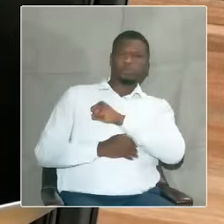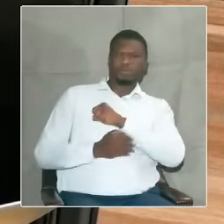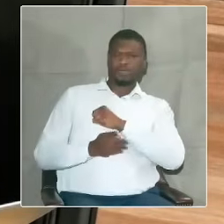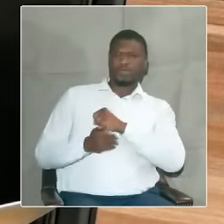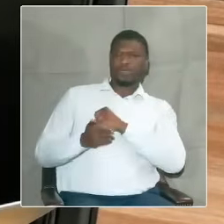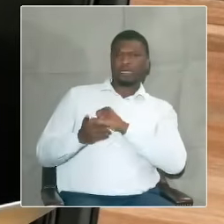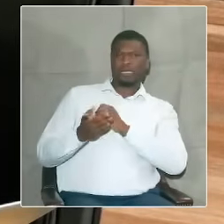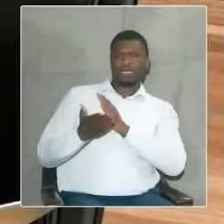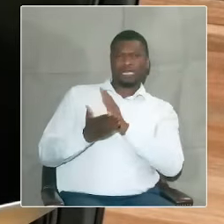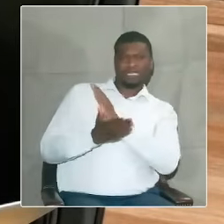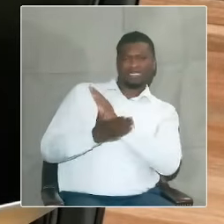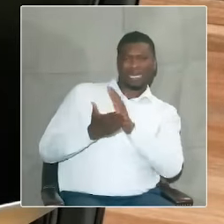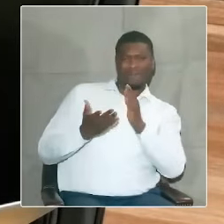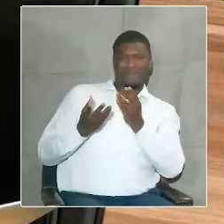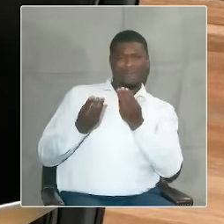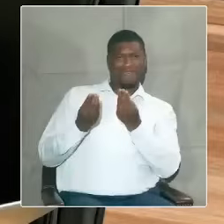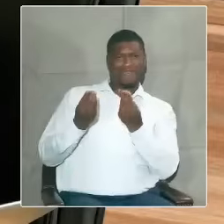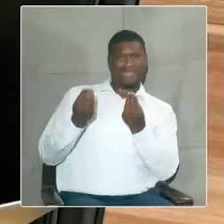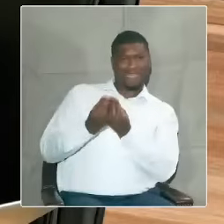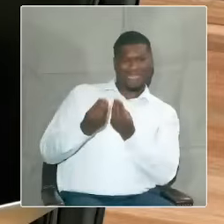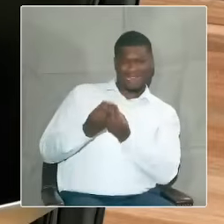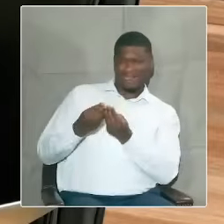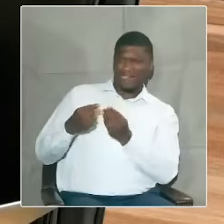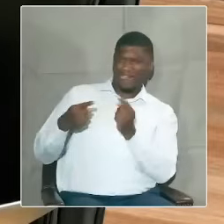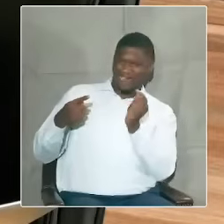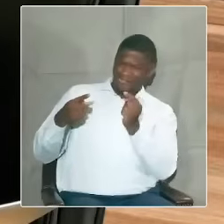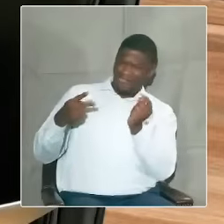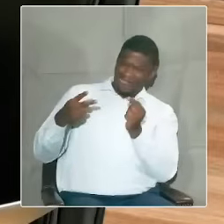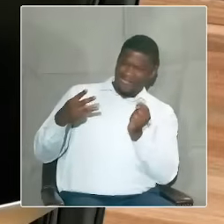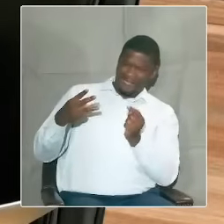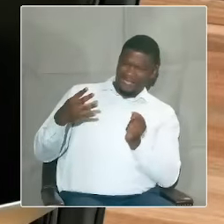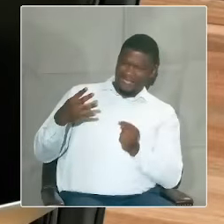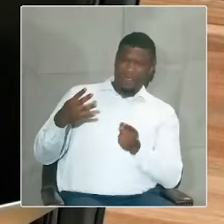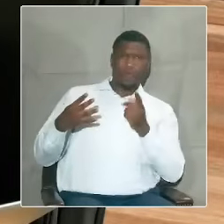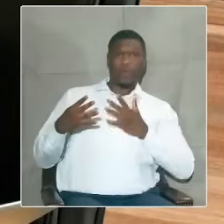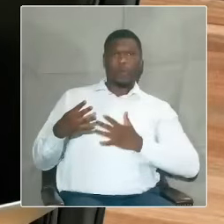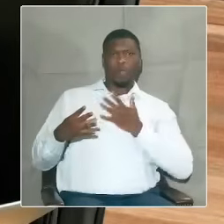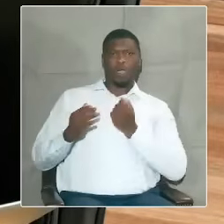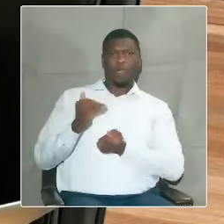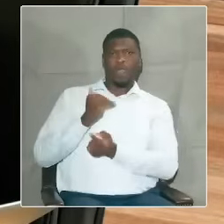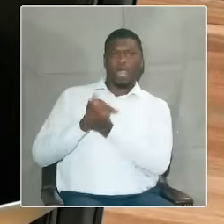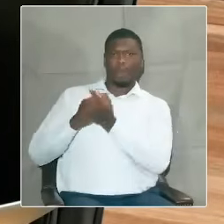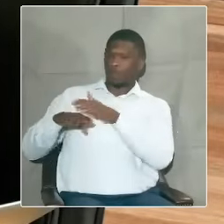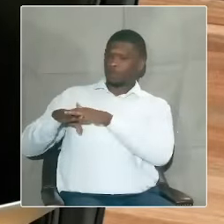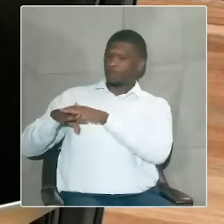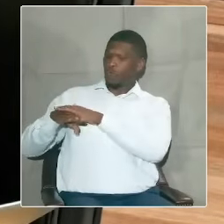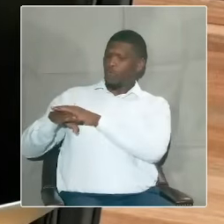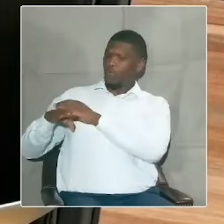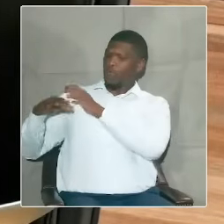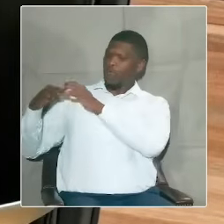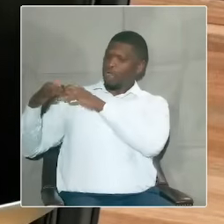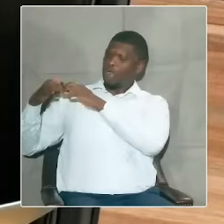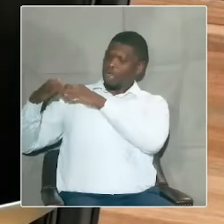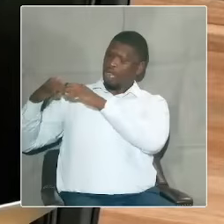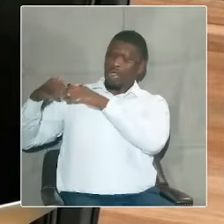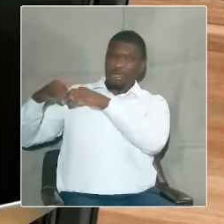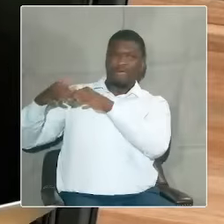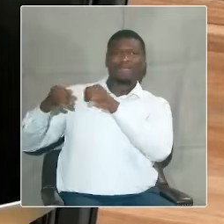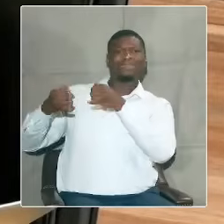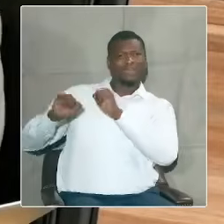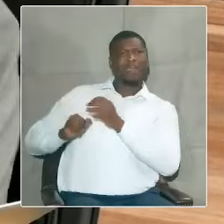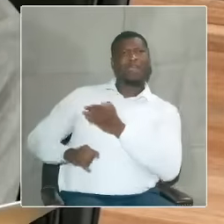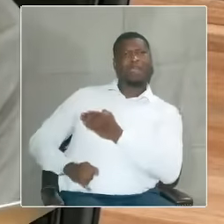of these things that you wanted to be done on a gradual basis were still there.